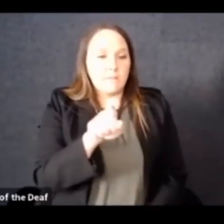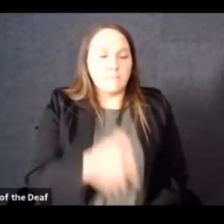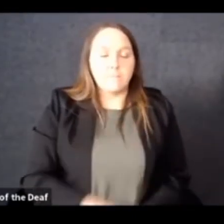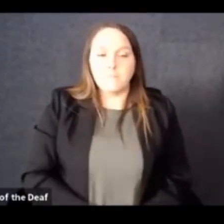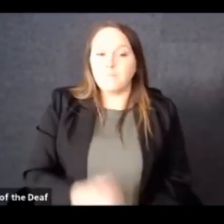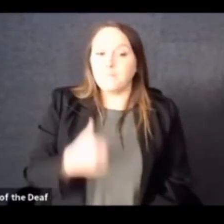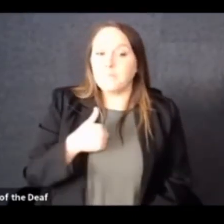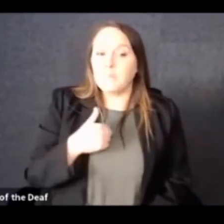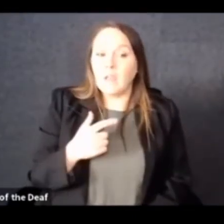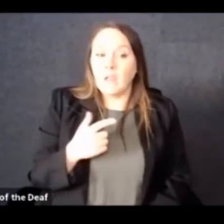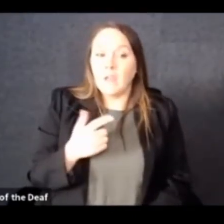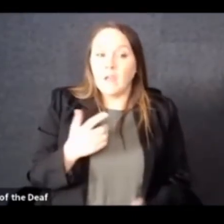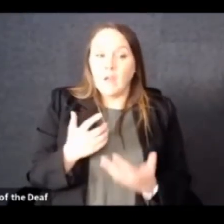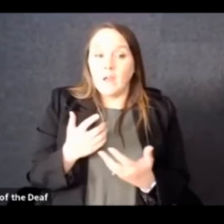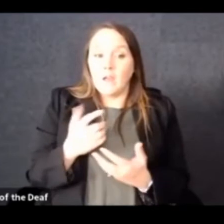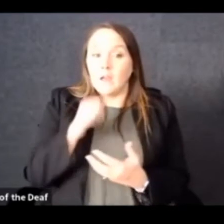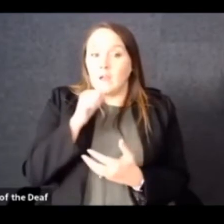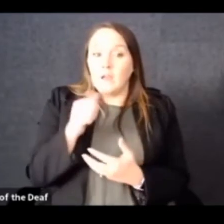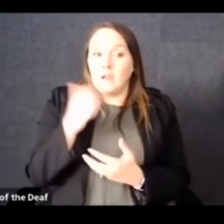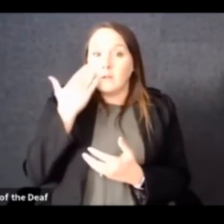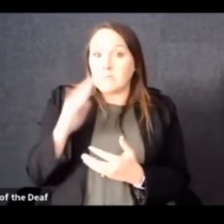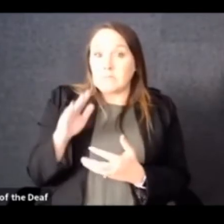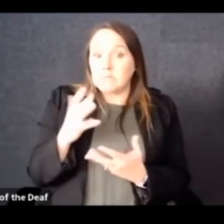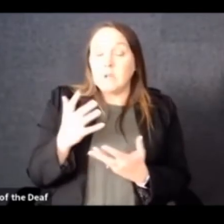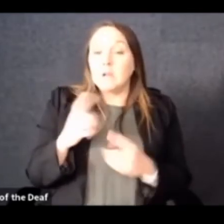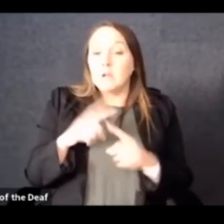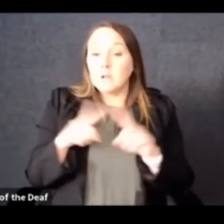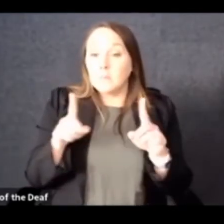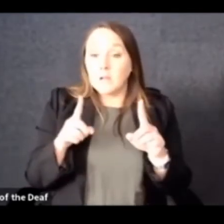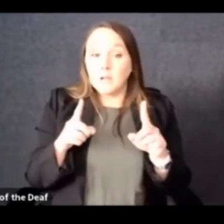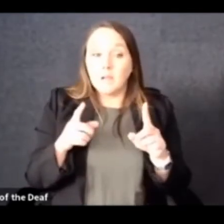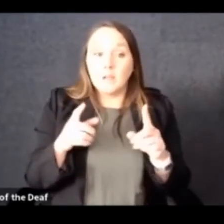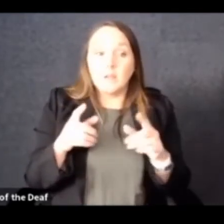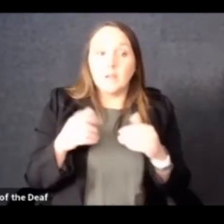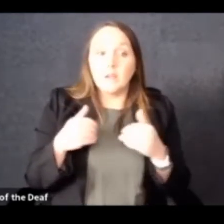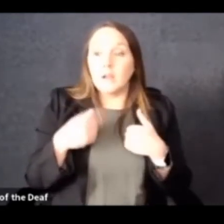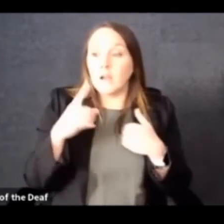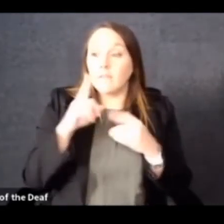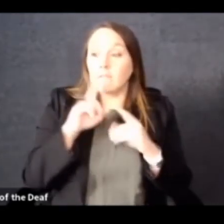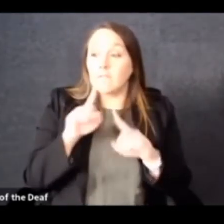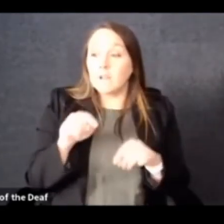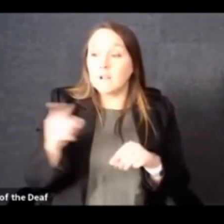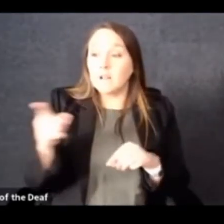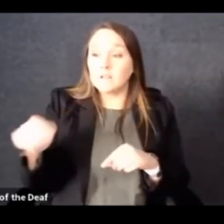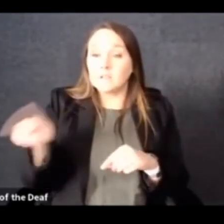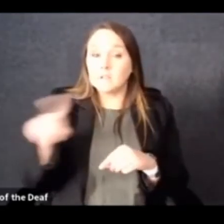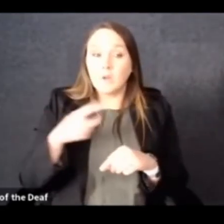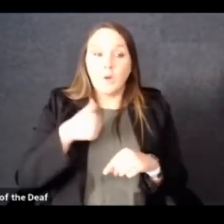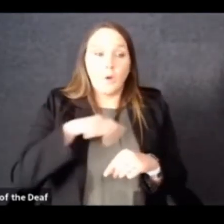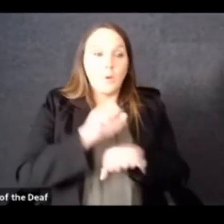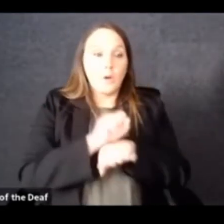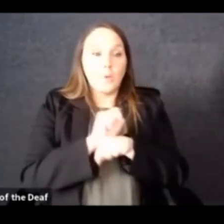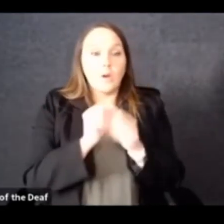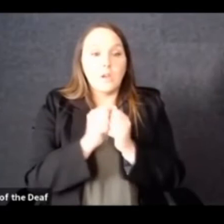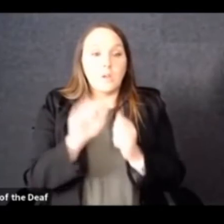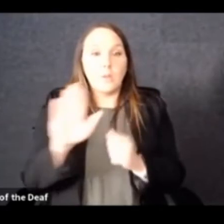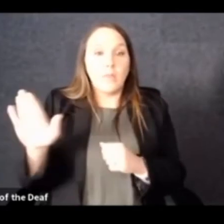I actually don't know, but I'm getting an answer. We're working with their data